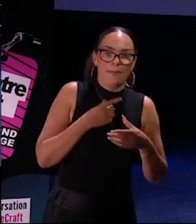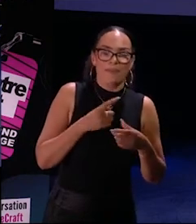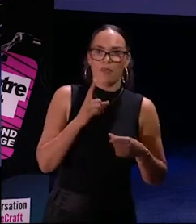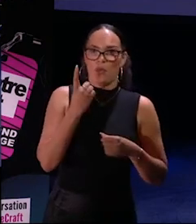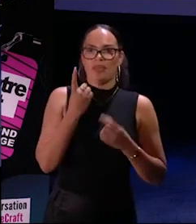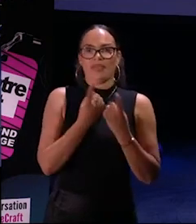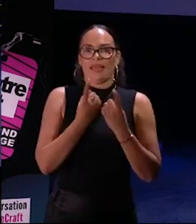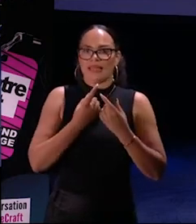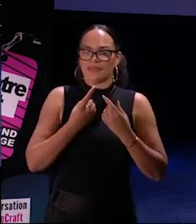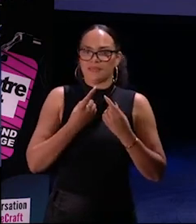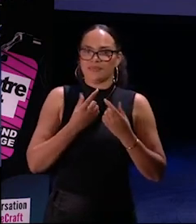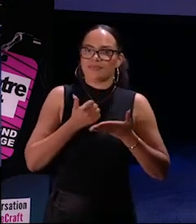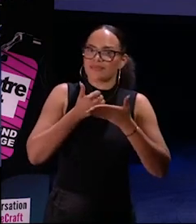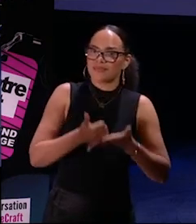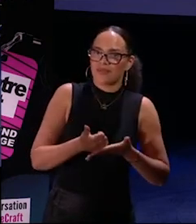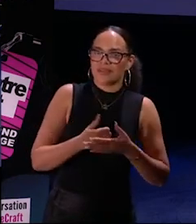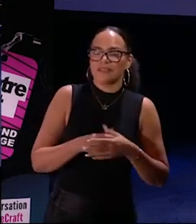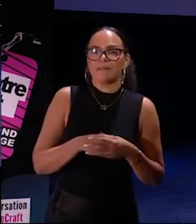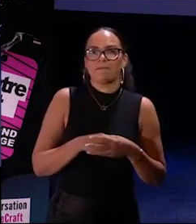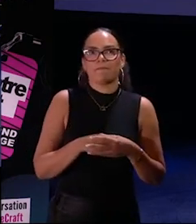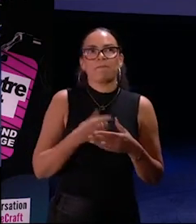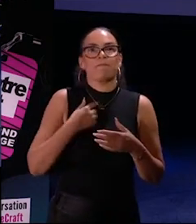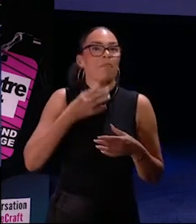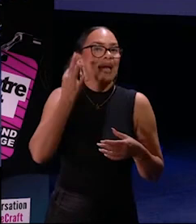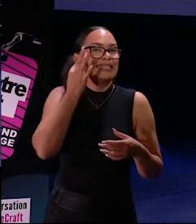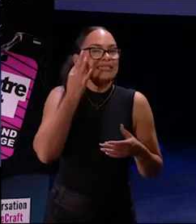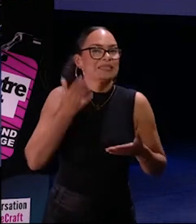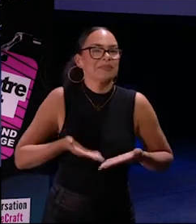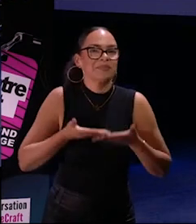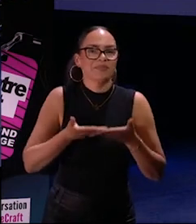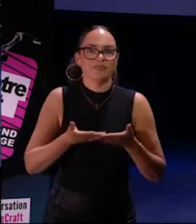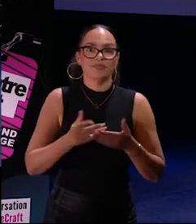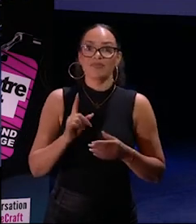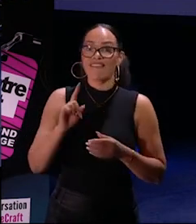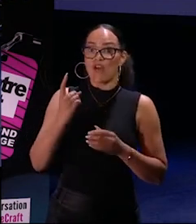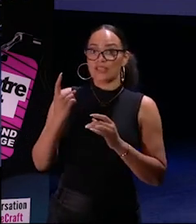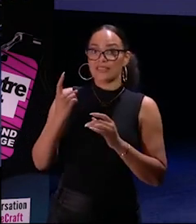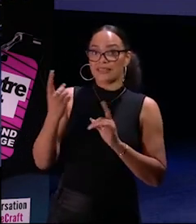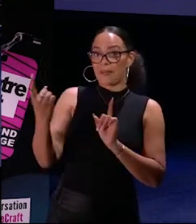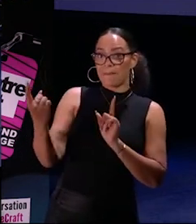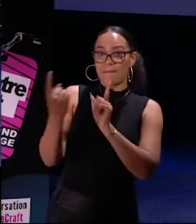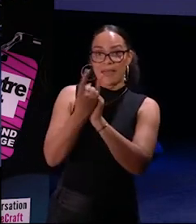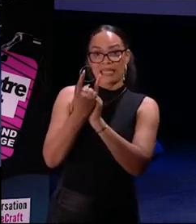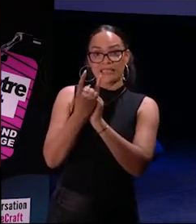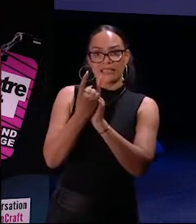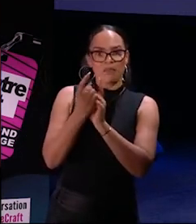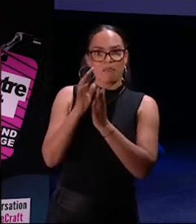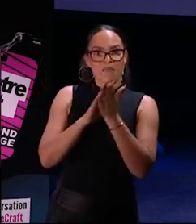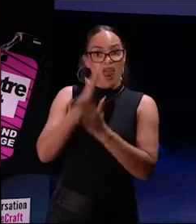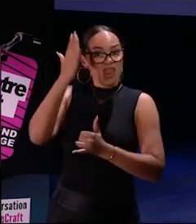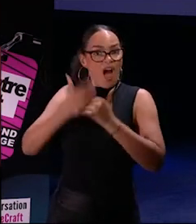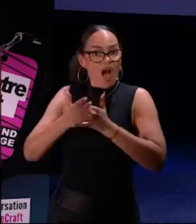say, and this is always my tip, is that the first time you meet someone is not necessarily the last time you meet someone. You don't have to